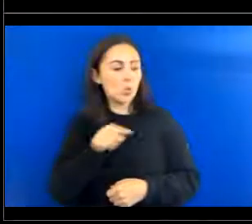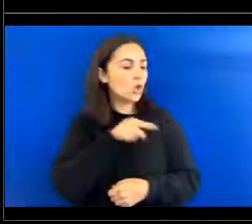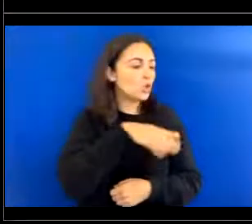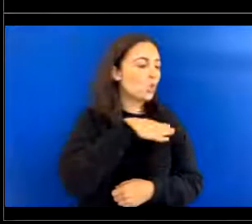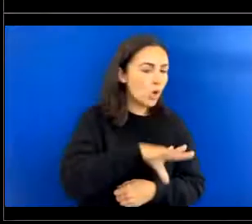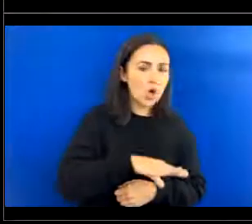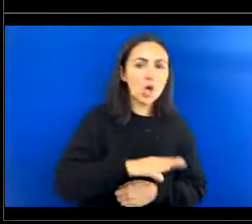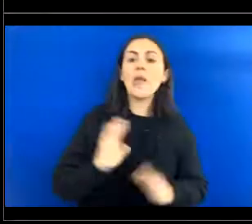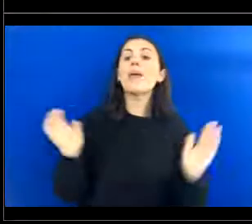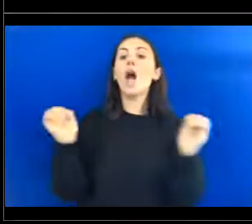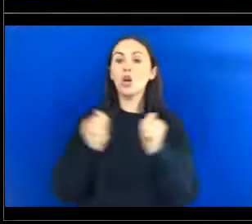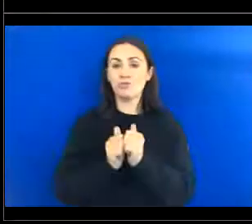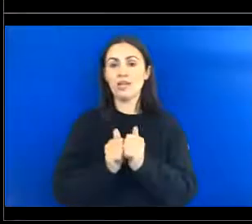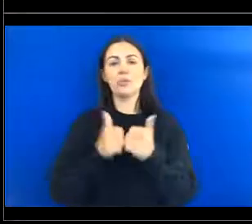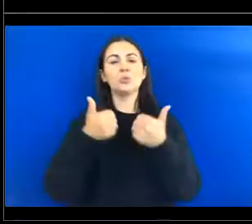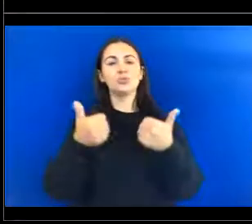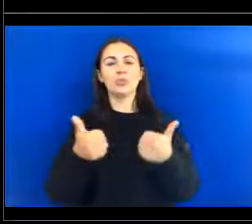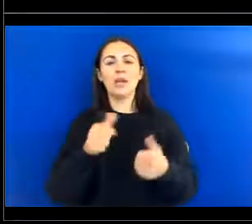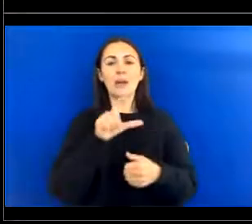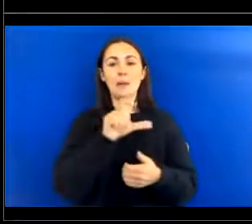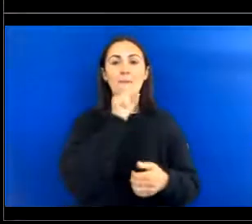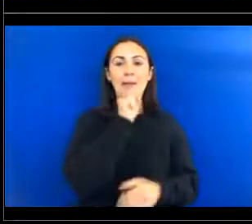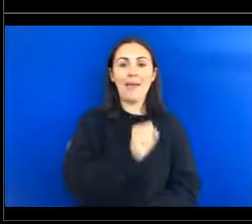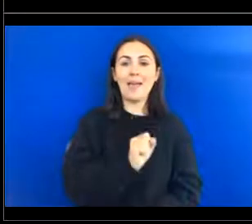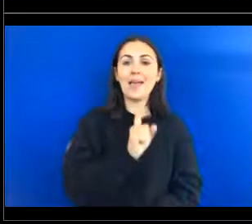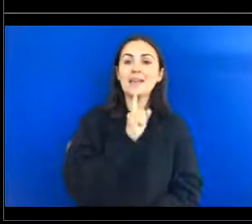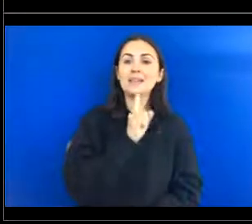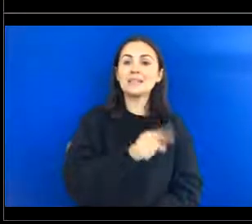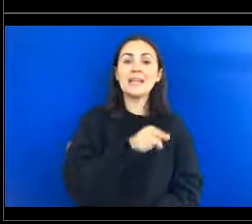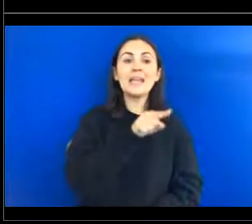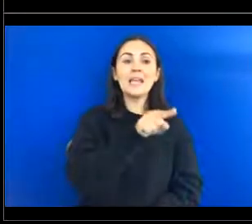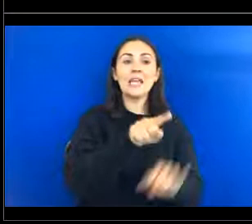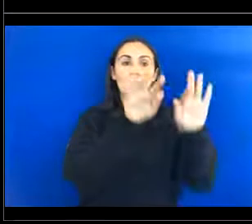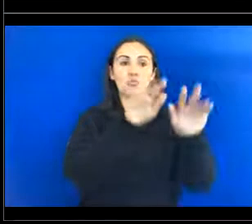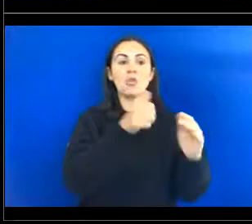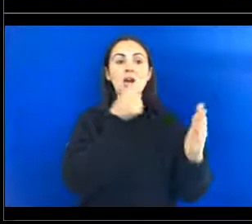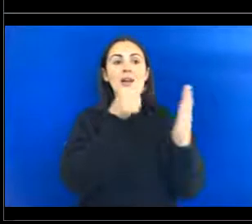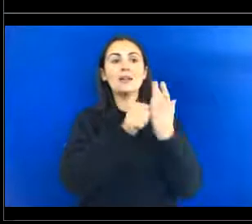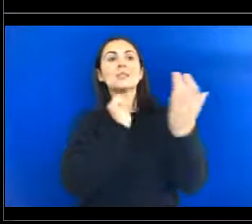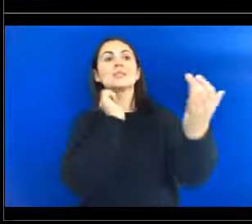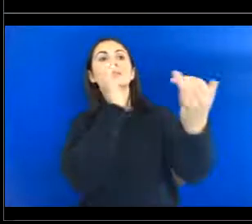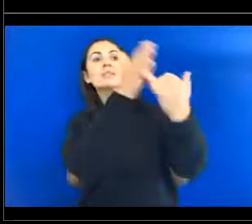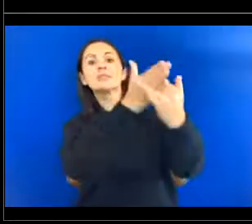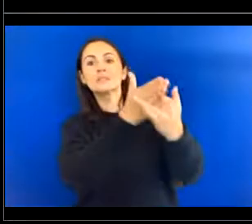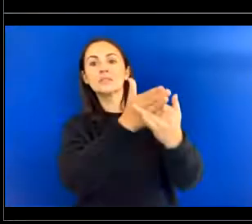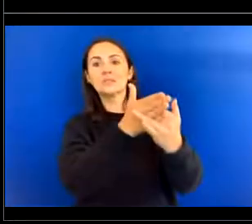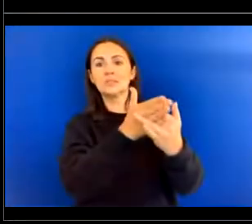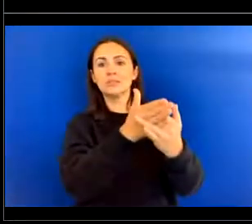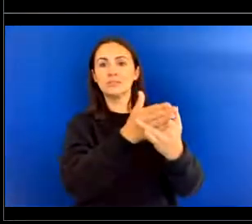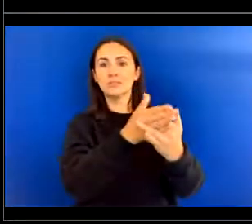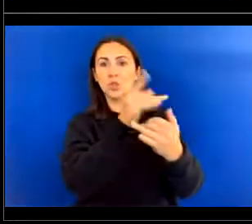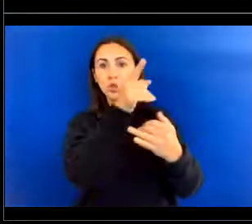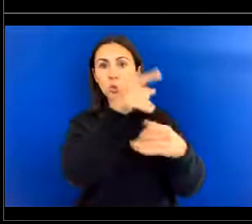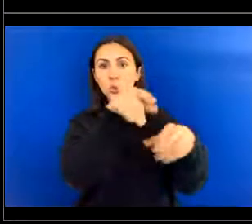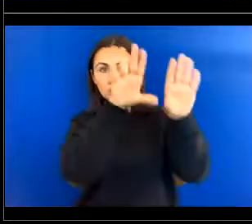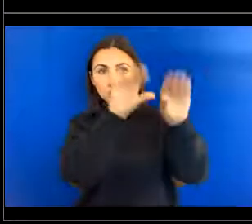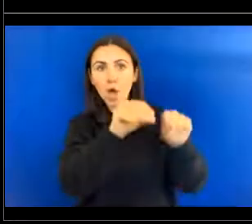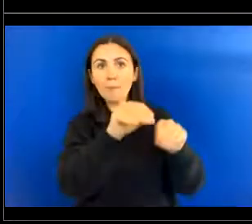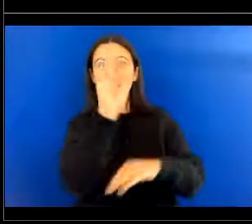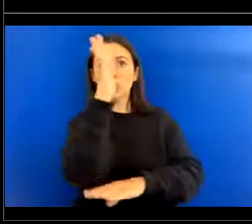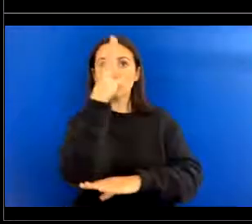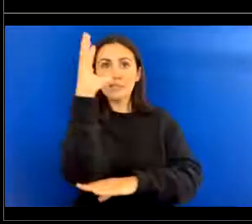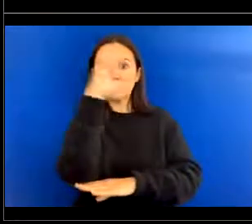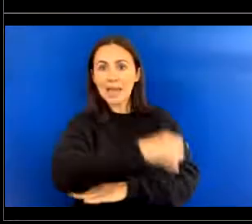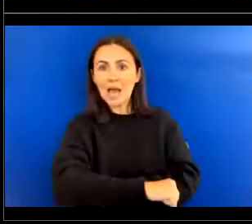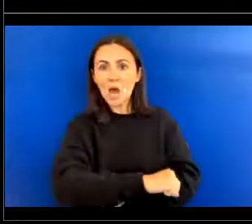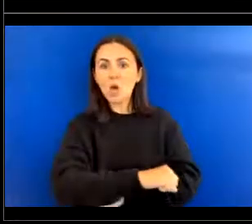Chris agreed he would write to the council to find out if they'd prevent the tree's removal, and Kerry would get advice from a qualified